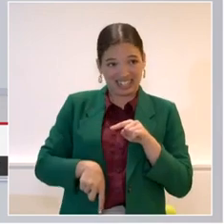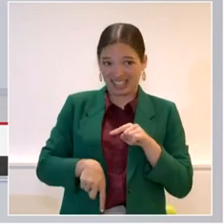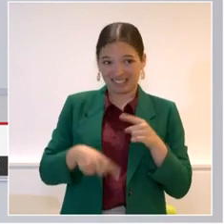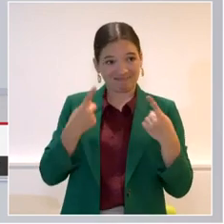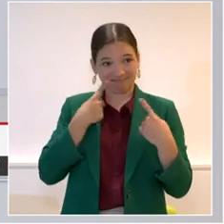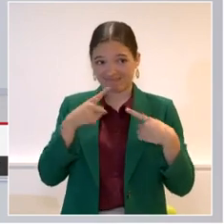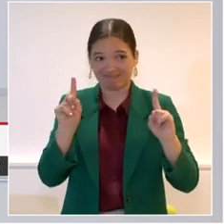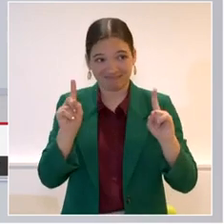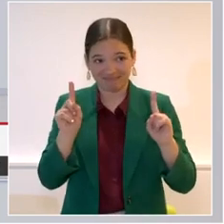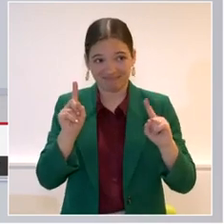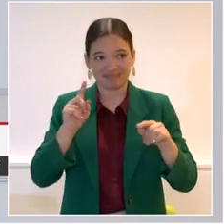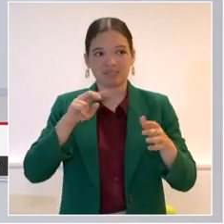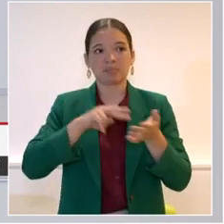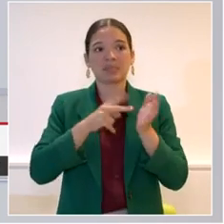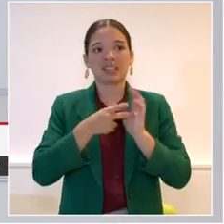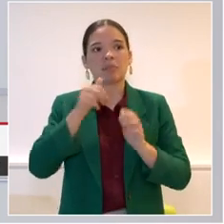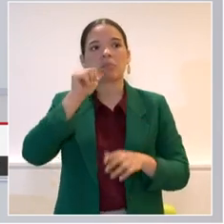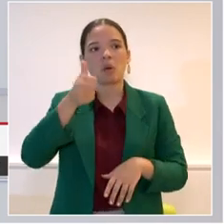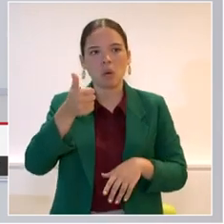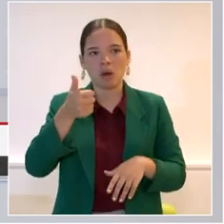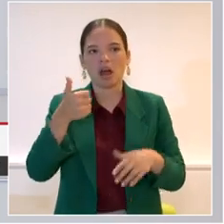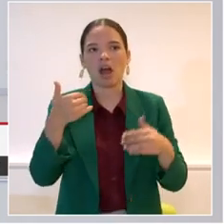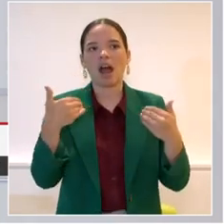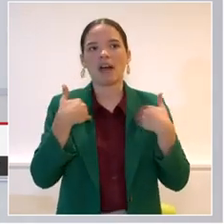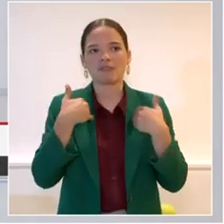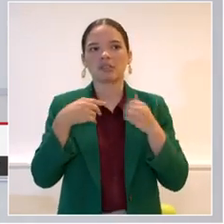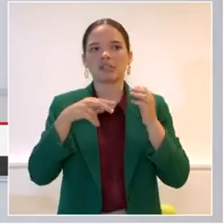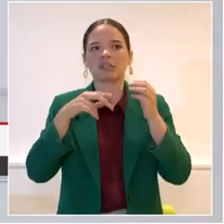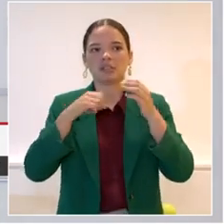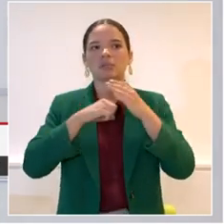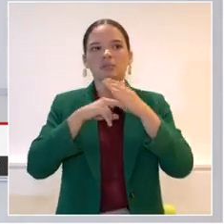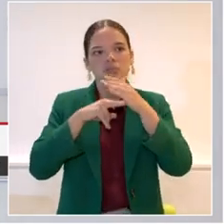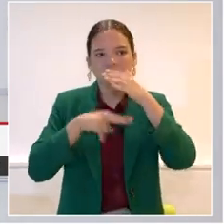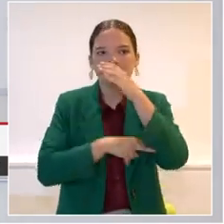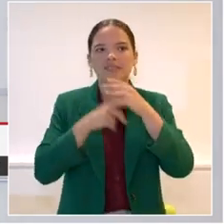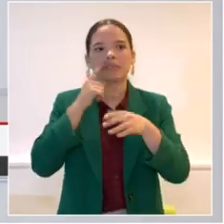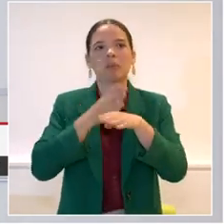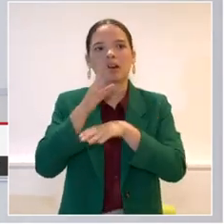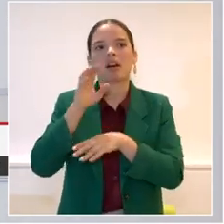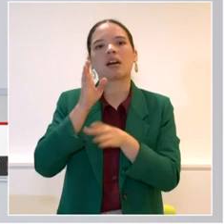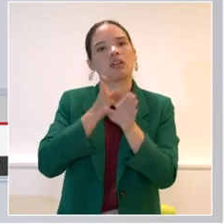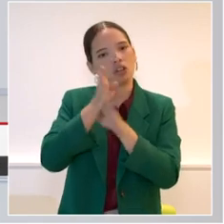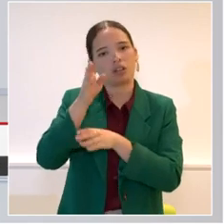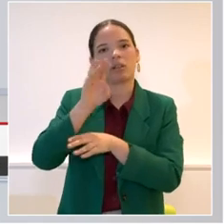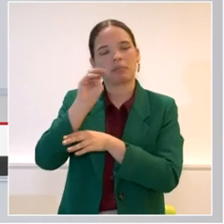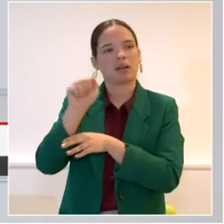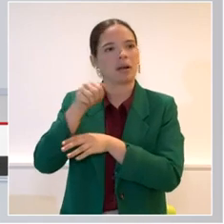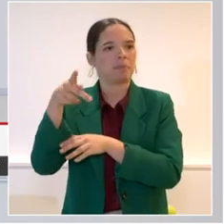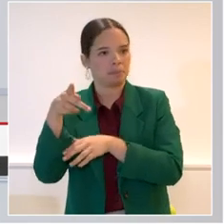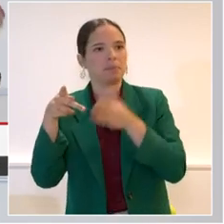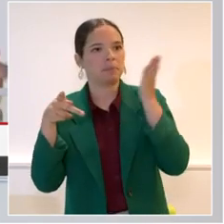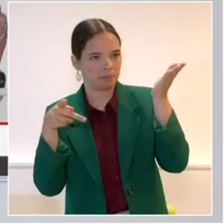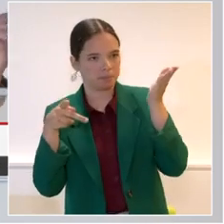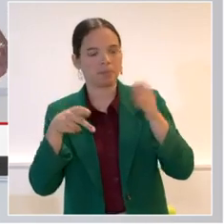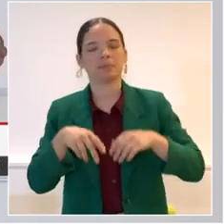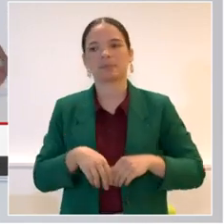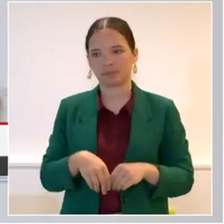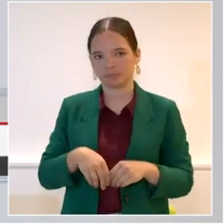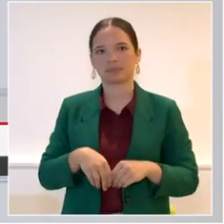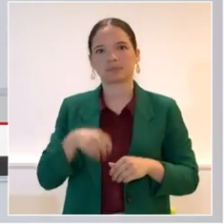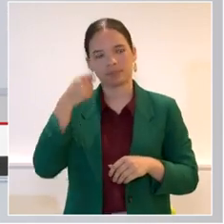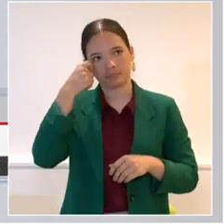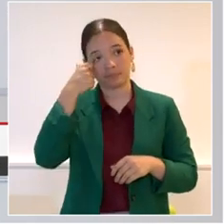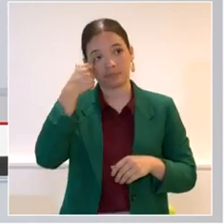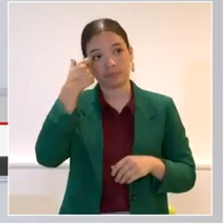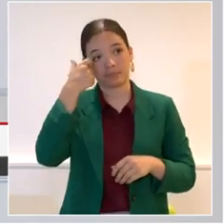you've got that bridge, and there is an actual pathway to the middle class without those barriers. So I am